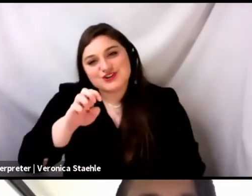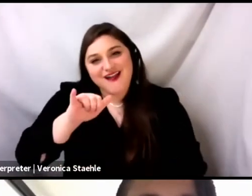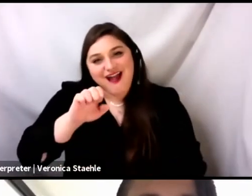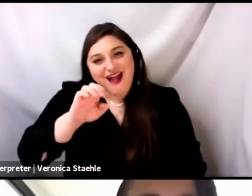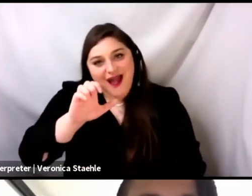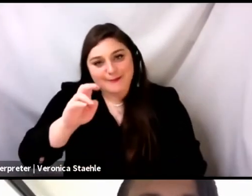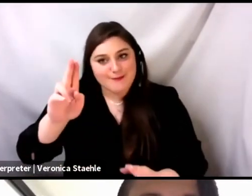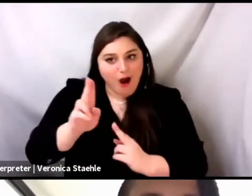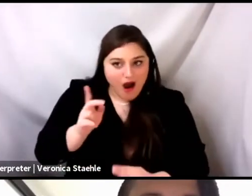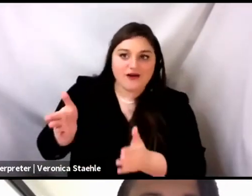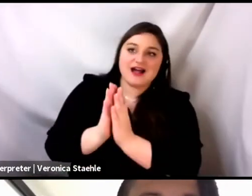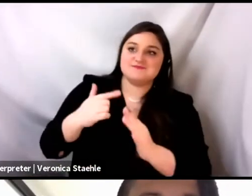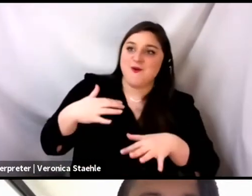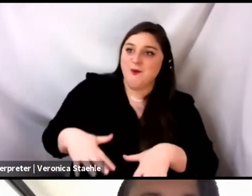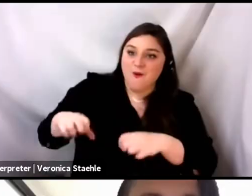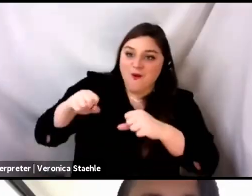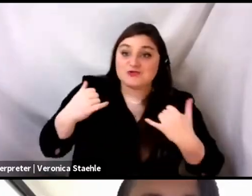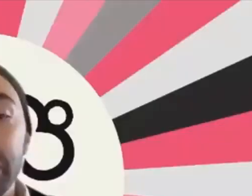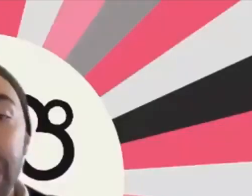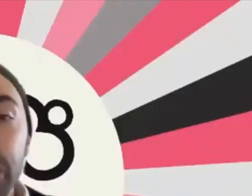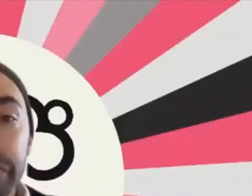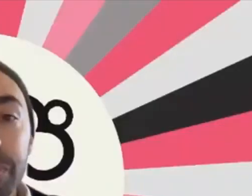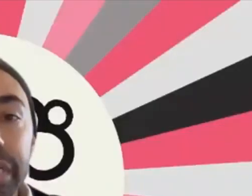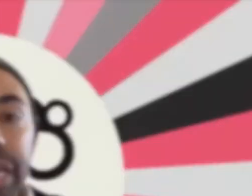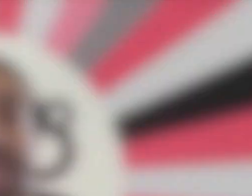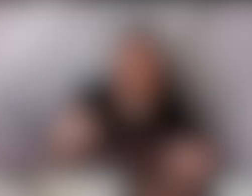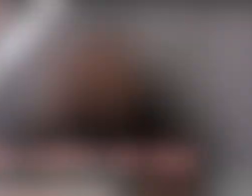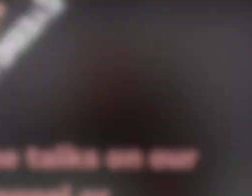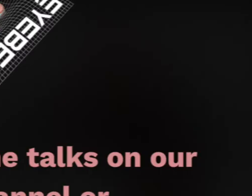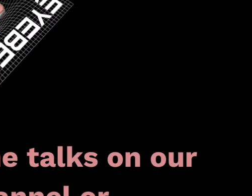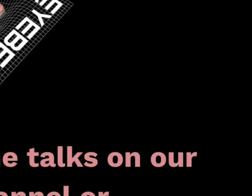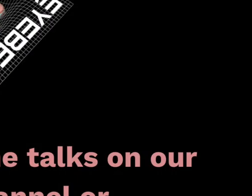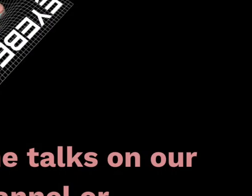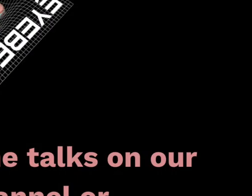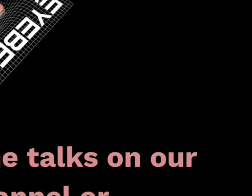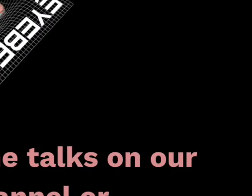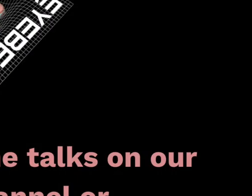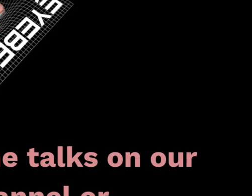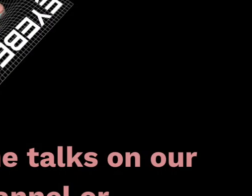today, and for all of the speakers and everyone that we heard from today. This